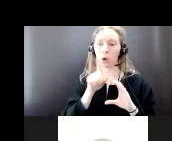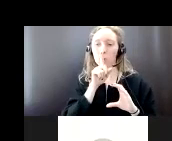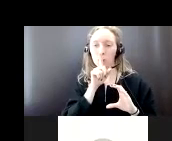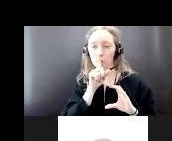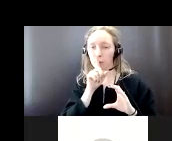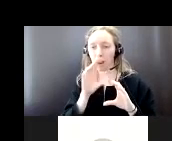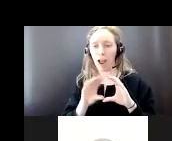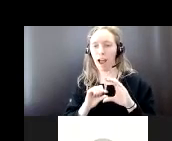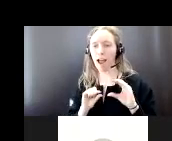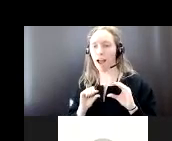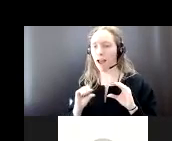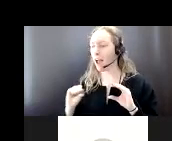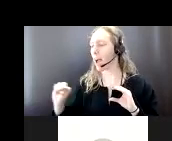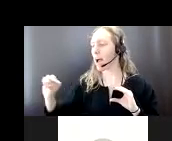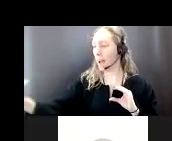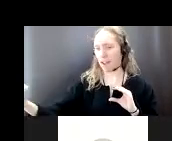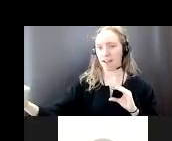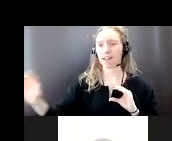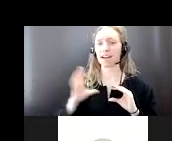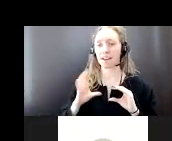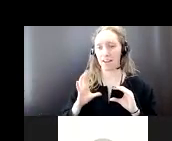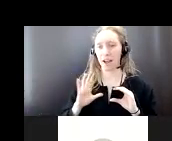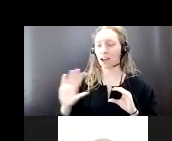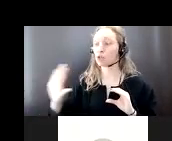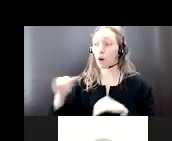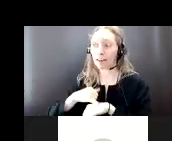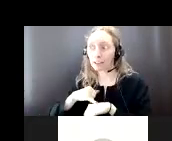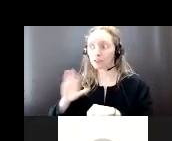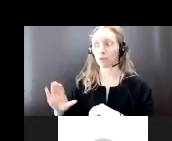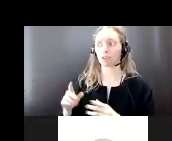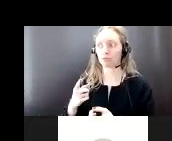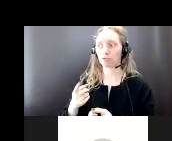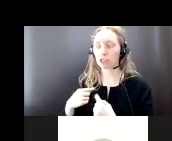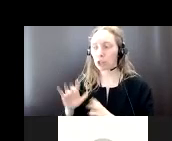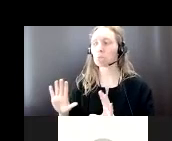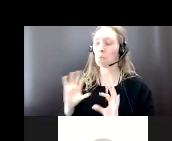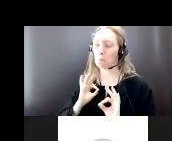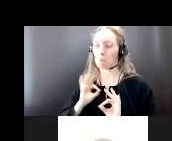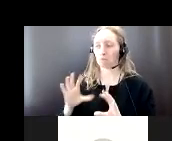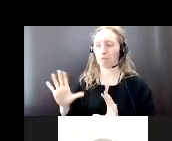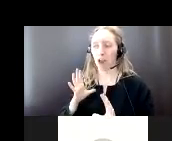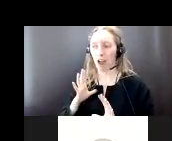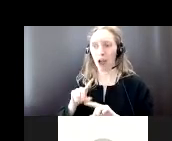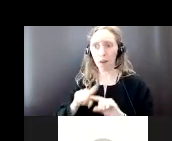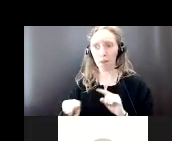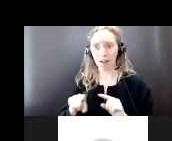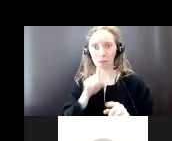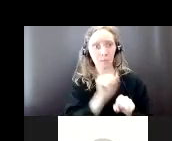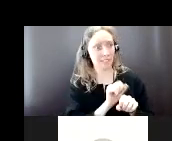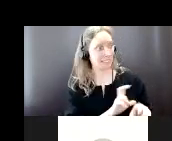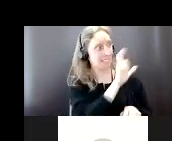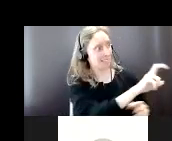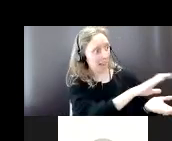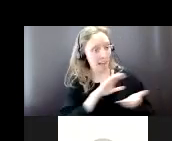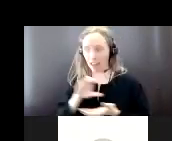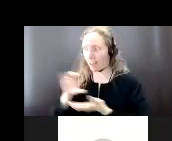your returns. Here's your original principal. And they cash out and they're happy. So in order for this